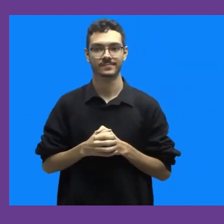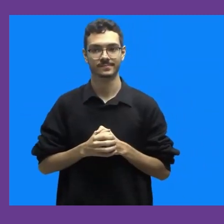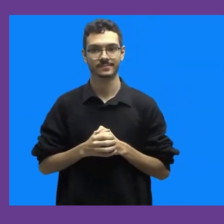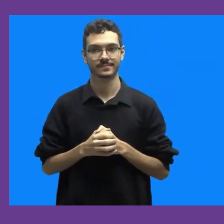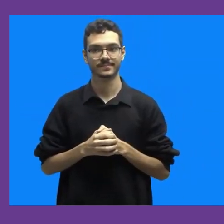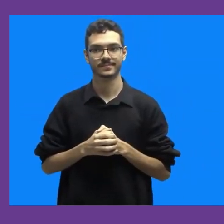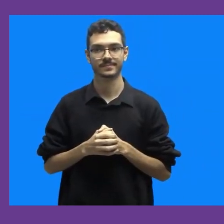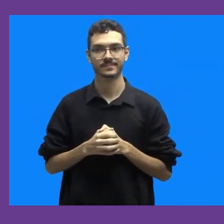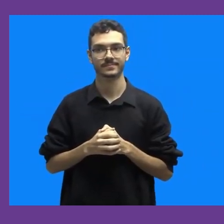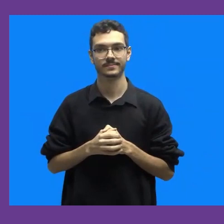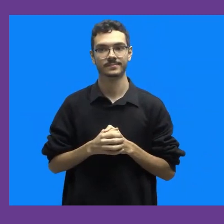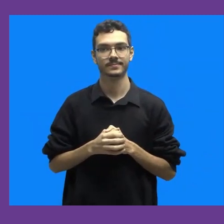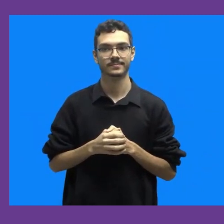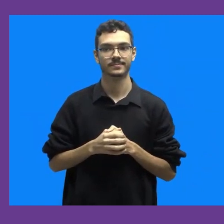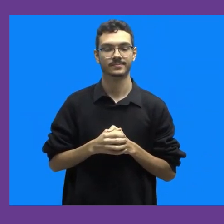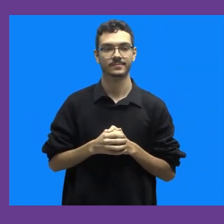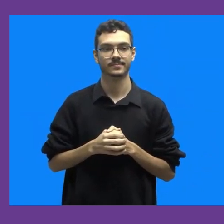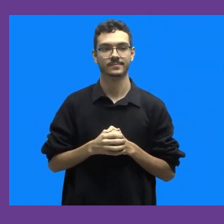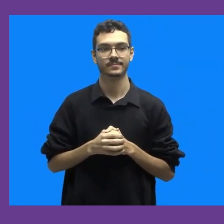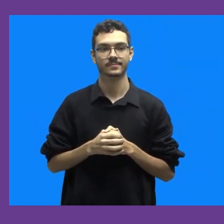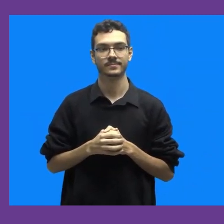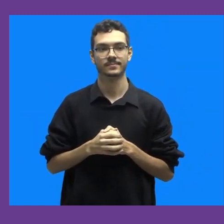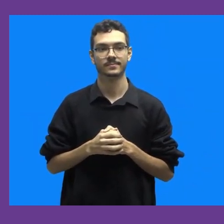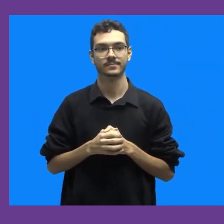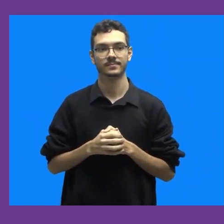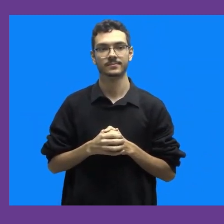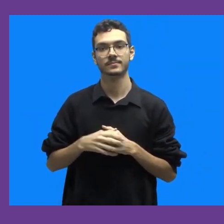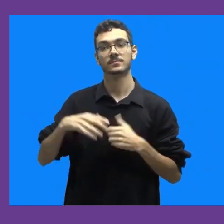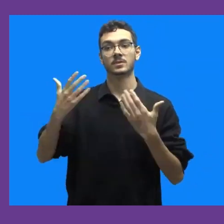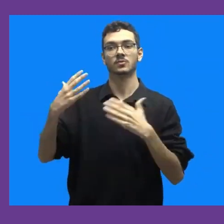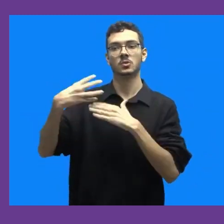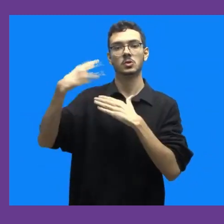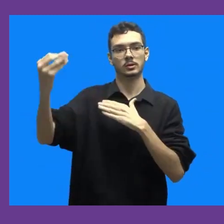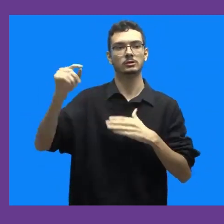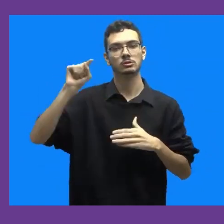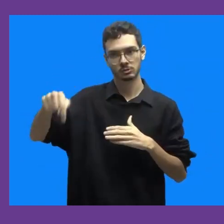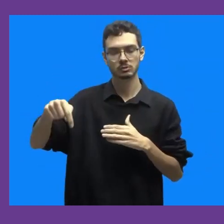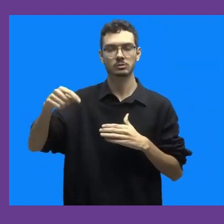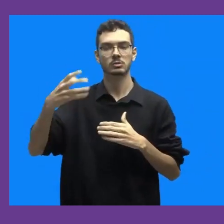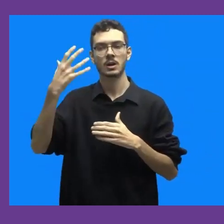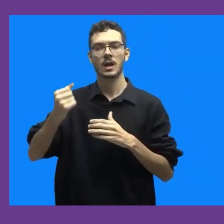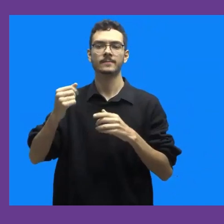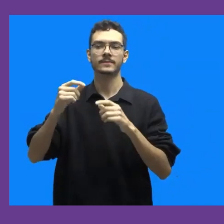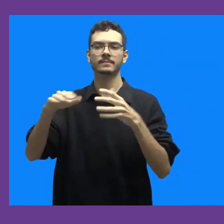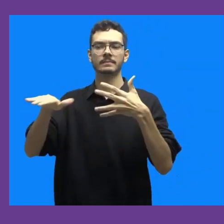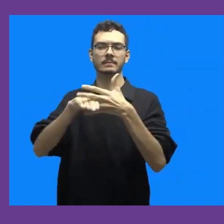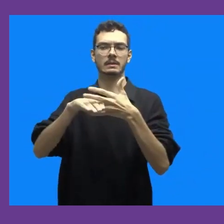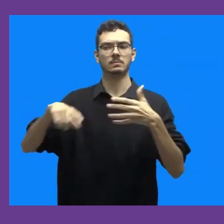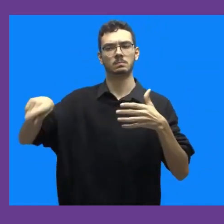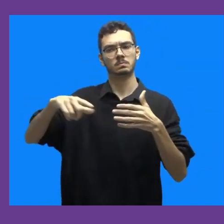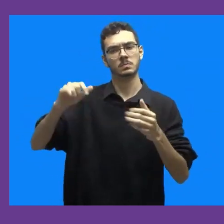I think you know where is it, downstairs. And I also would like to ask the people with allergies and